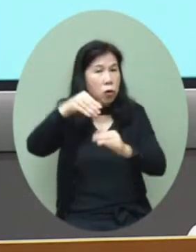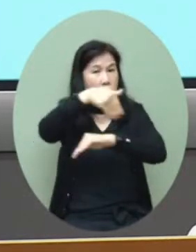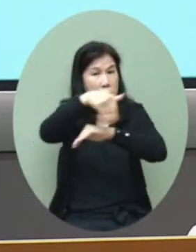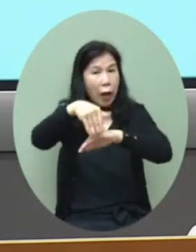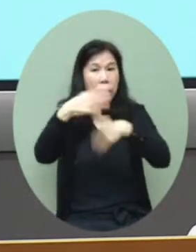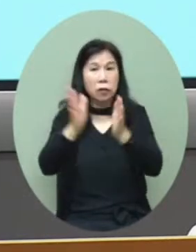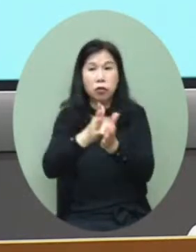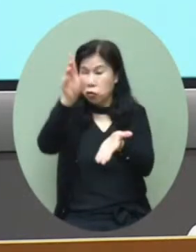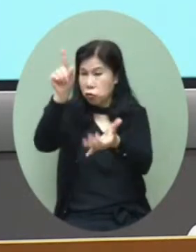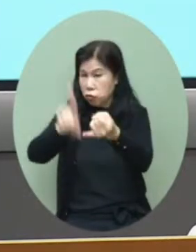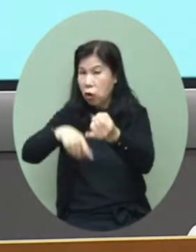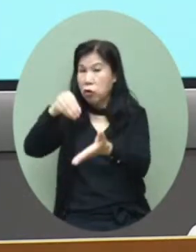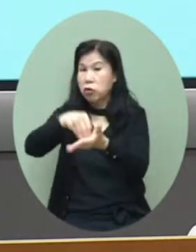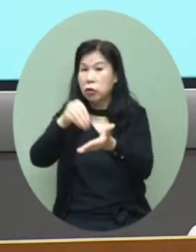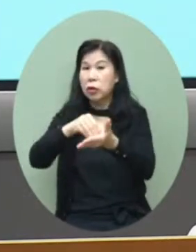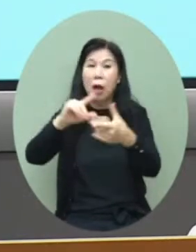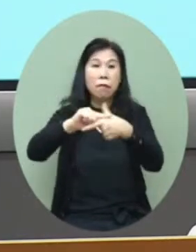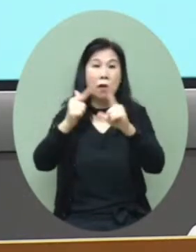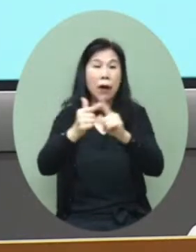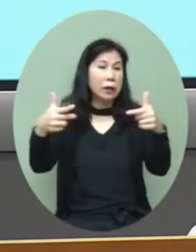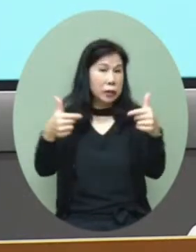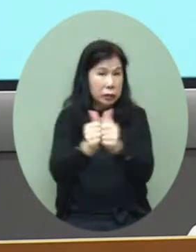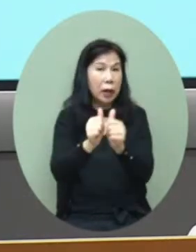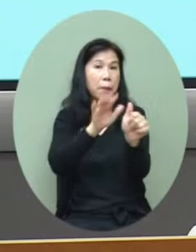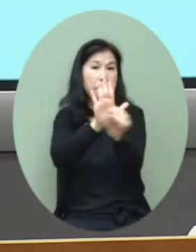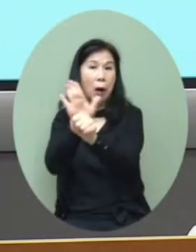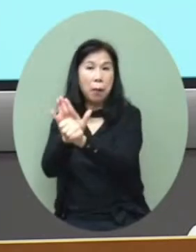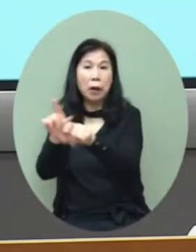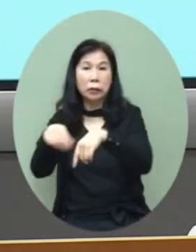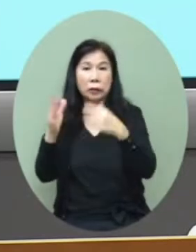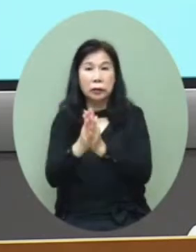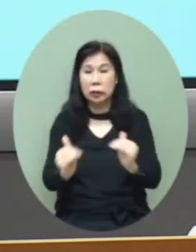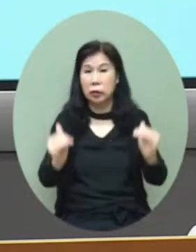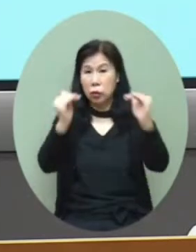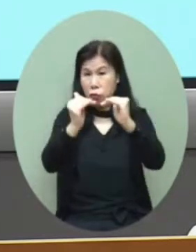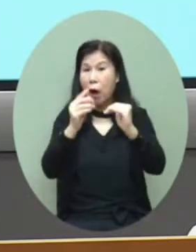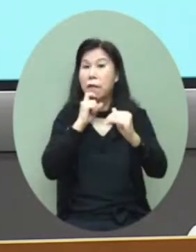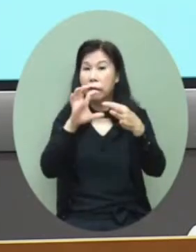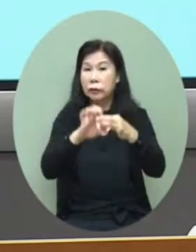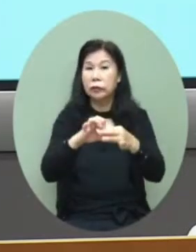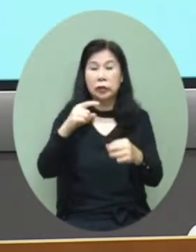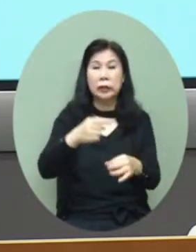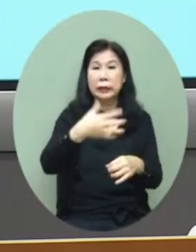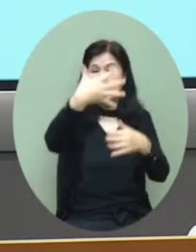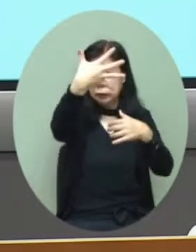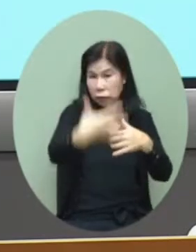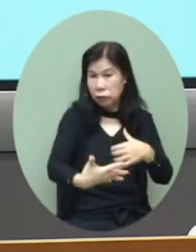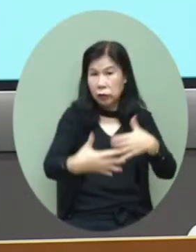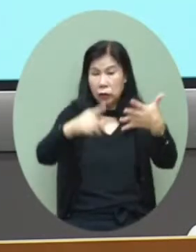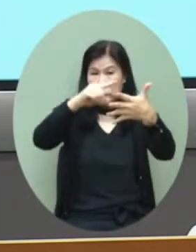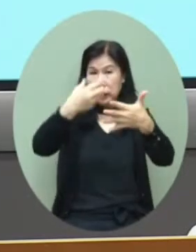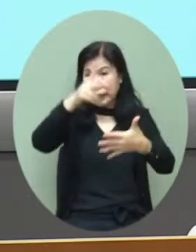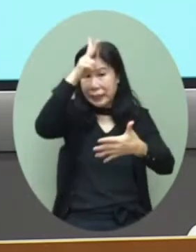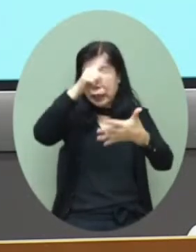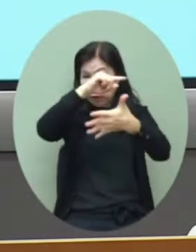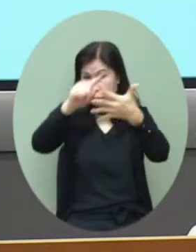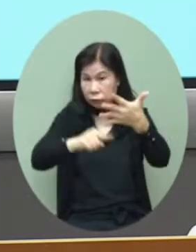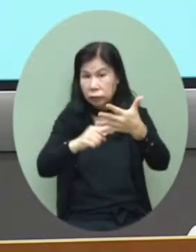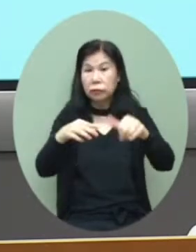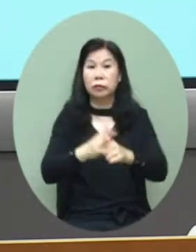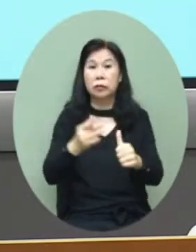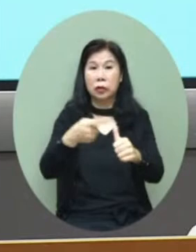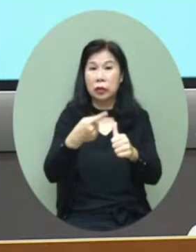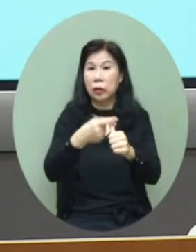we consider all the facts and data available and make a decision on the most